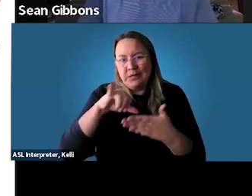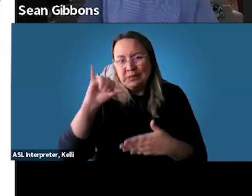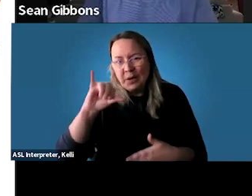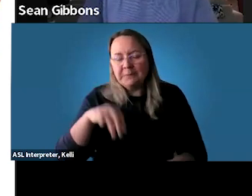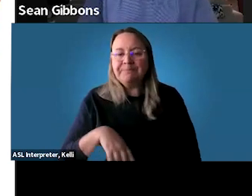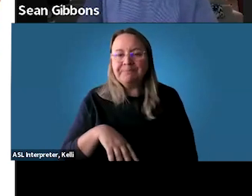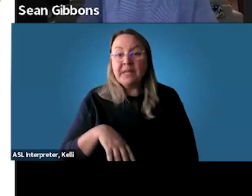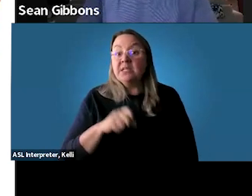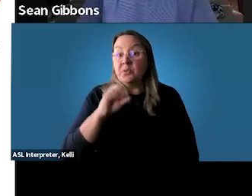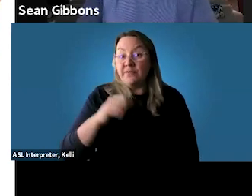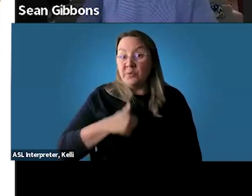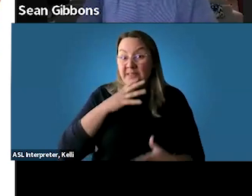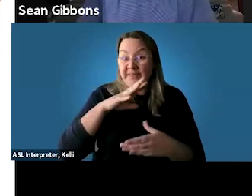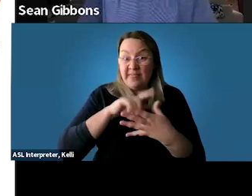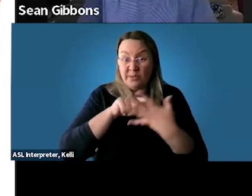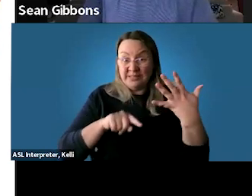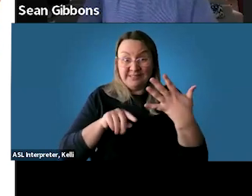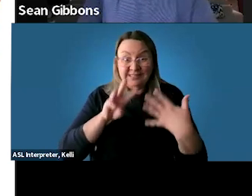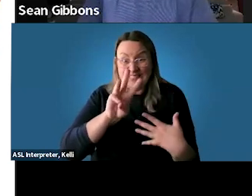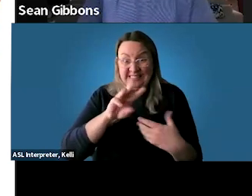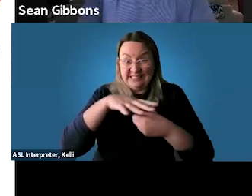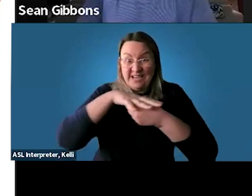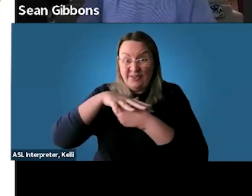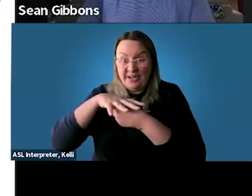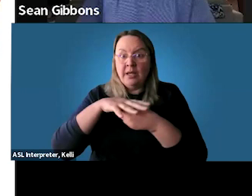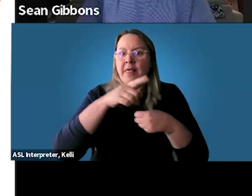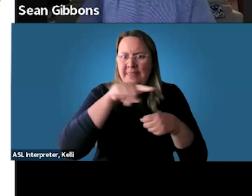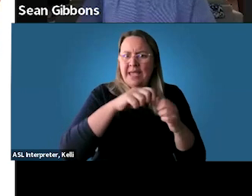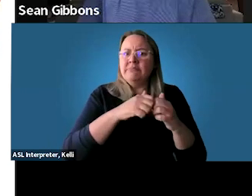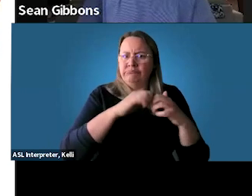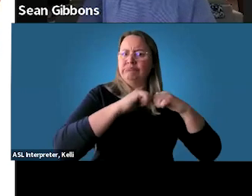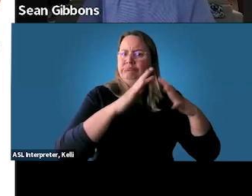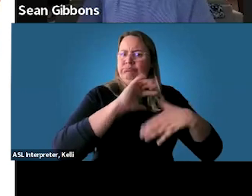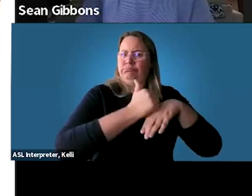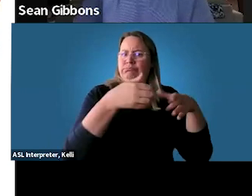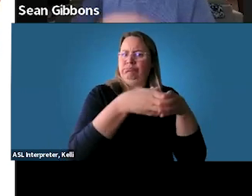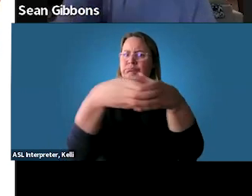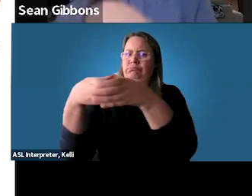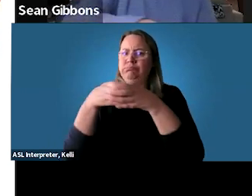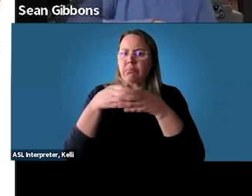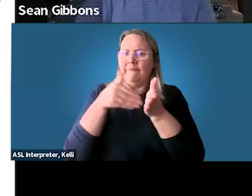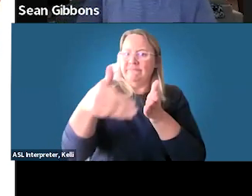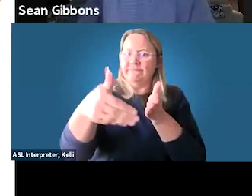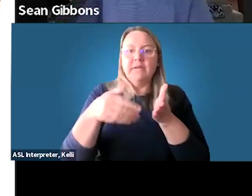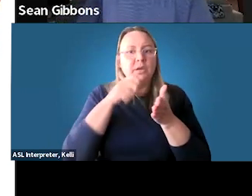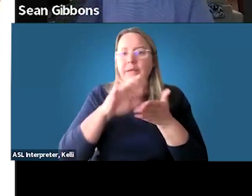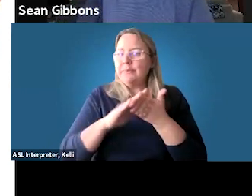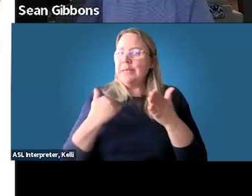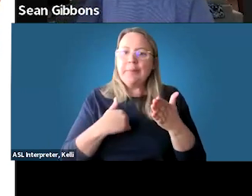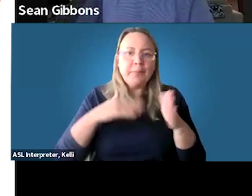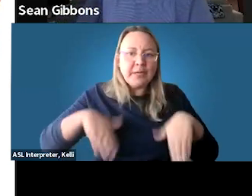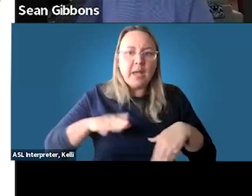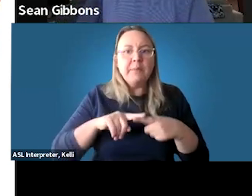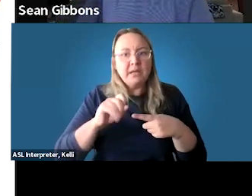well. So if you live in those areas, they gather up regularly. Please do. It's free and open to all. You don't have to be a network member to participate, but